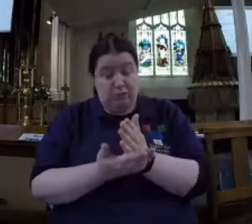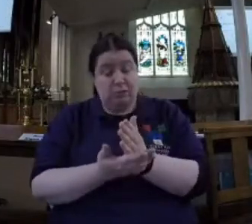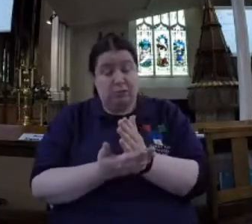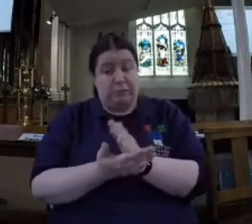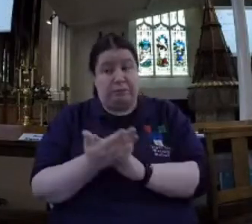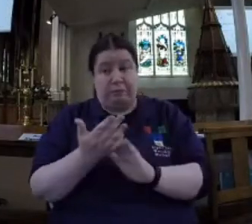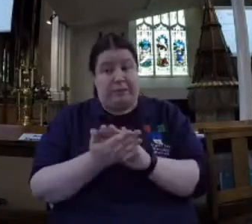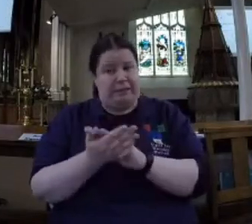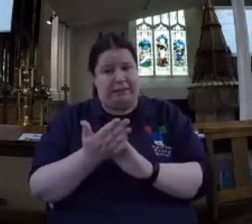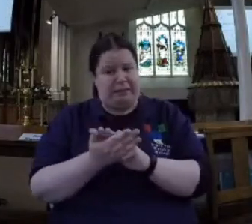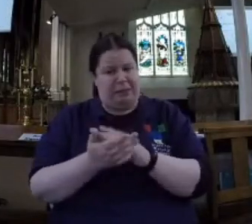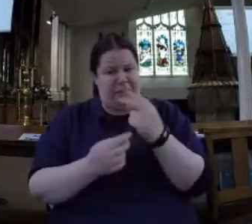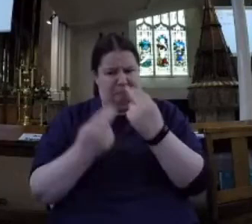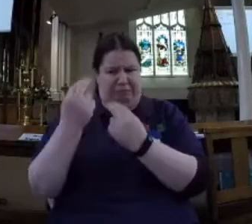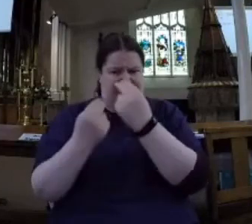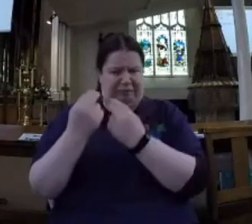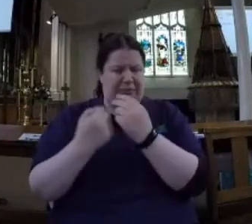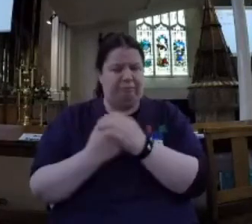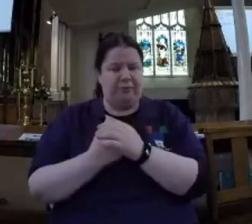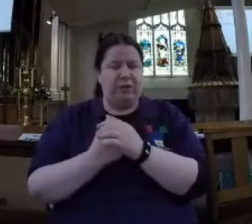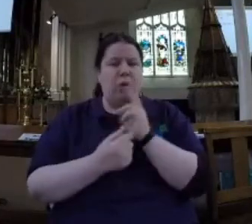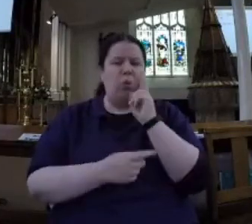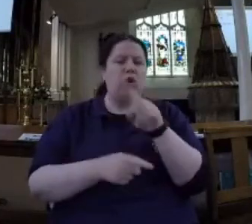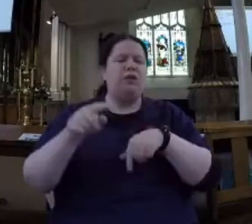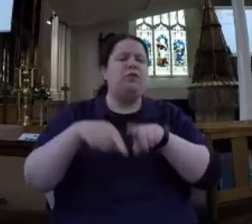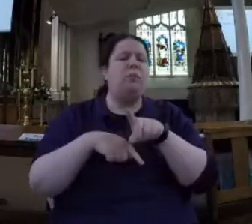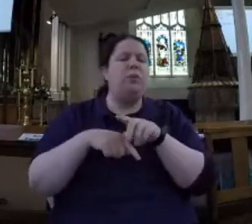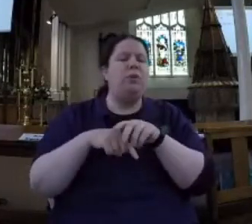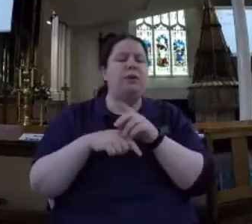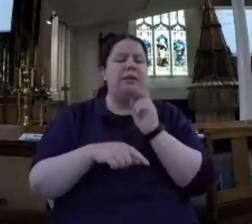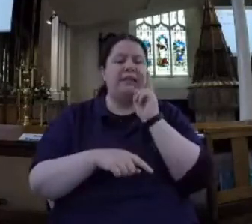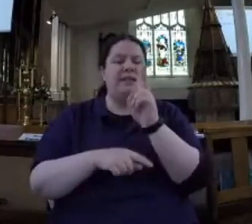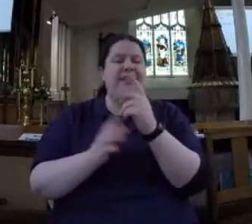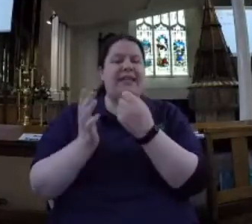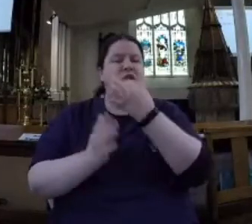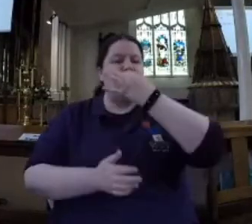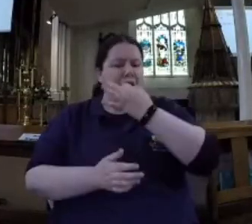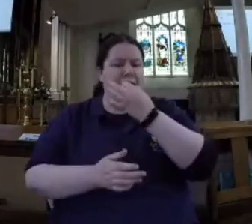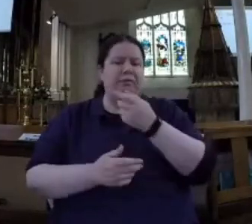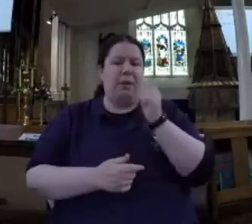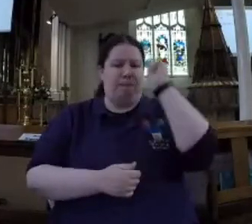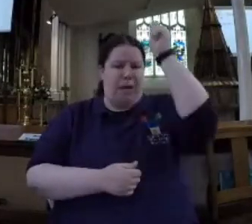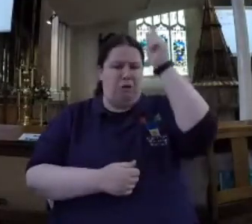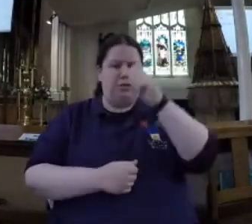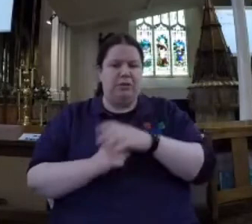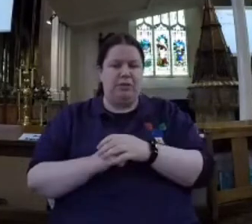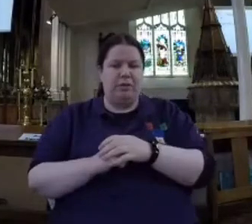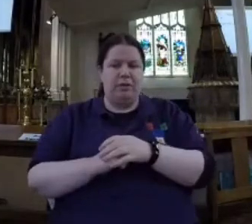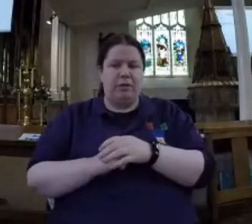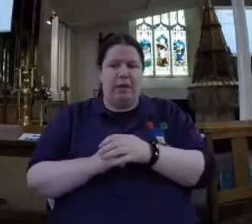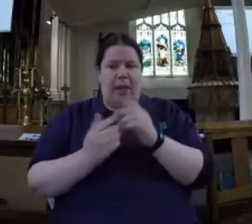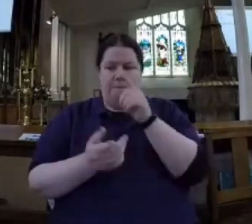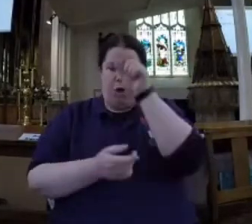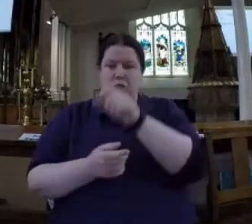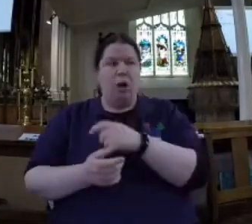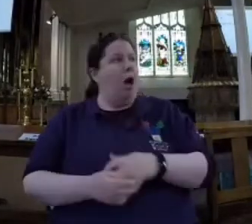football match and you see the ref giving a penalty, and the person he's penalised will immediately jump up, along with another 5 or 6